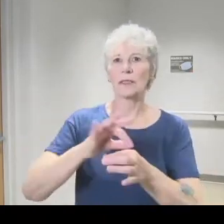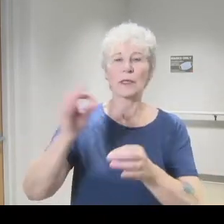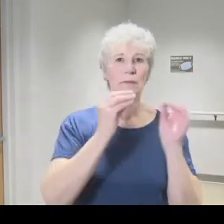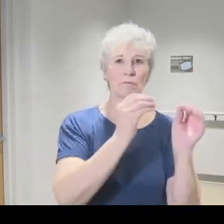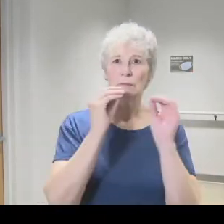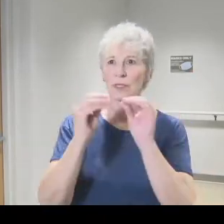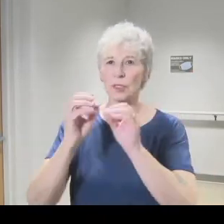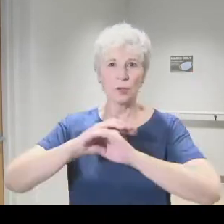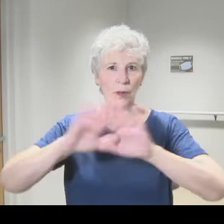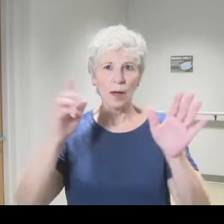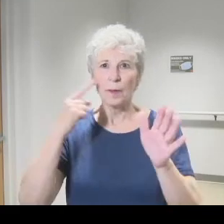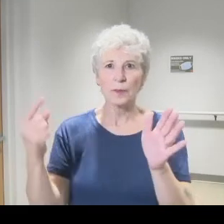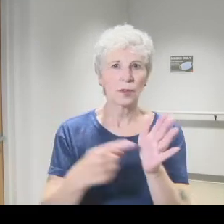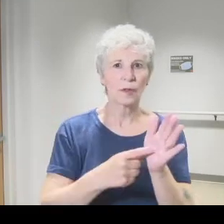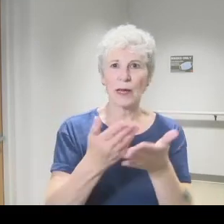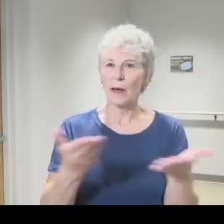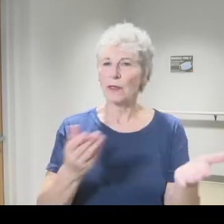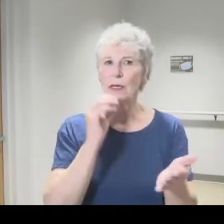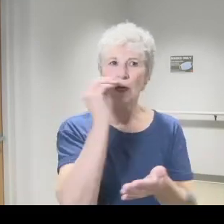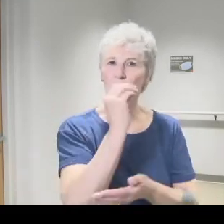to observe all that I've commanded you."